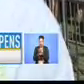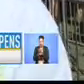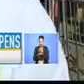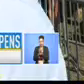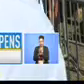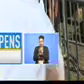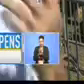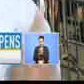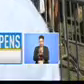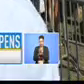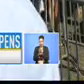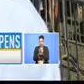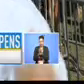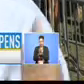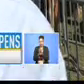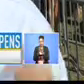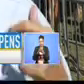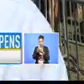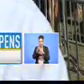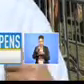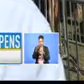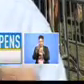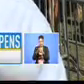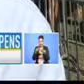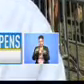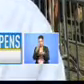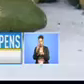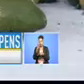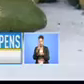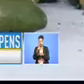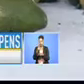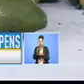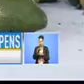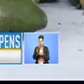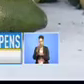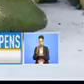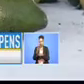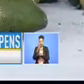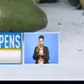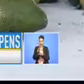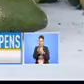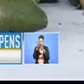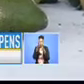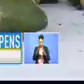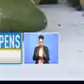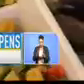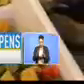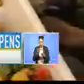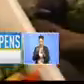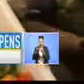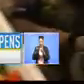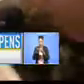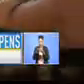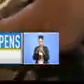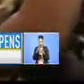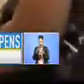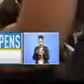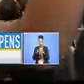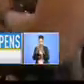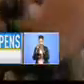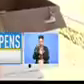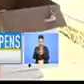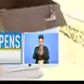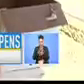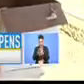100 farmers. And the end of the year, we had 221 farmers. It's really affecting and having a positive impact on the family